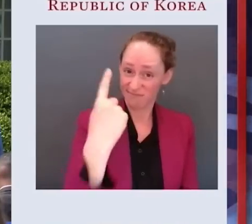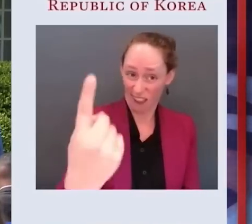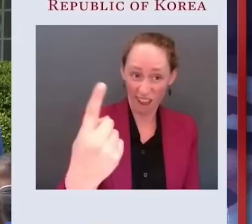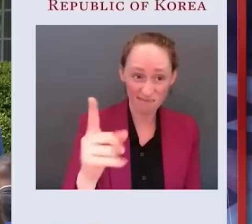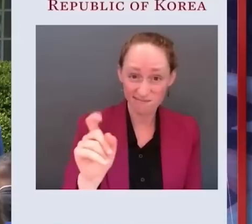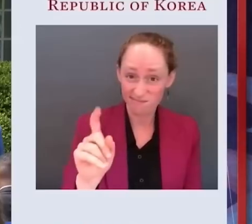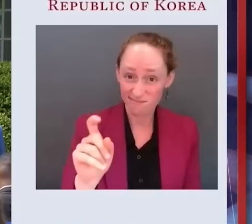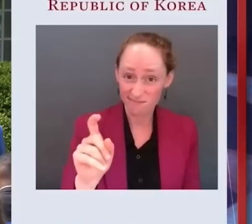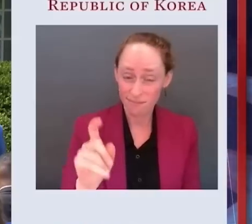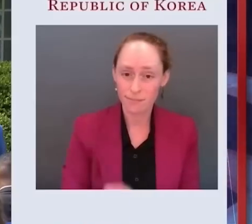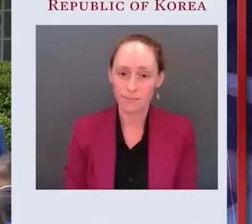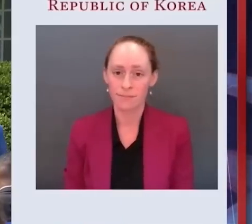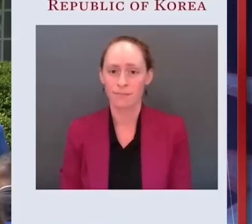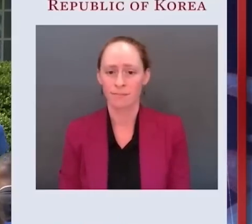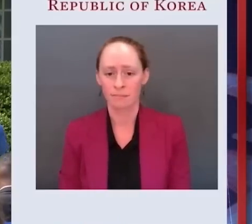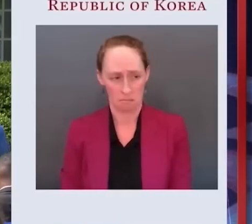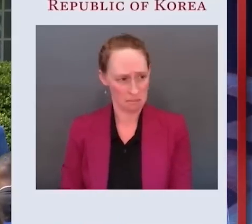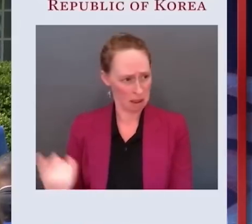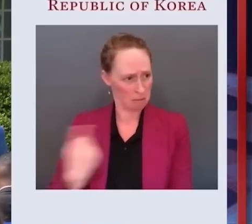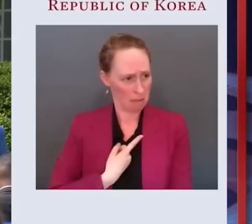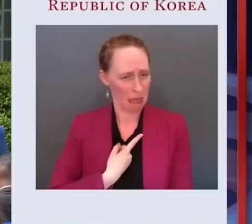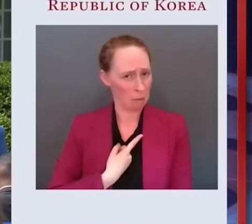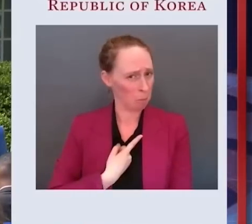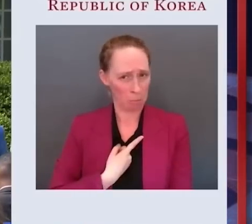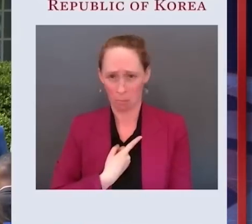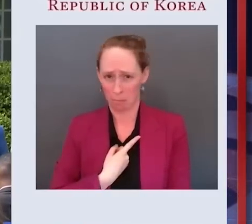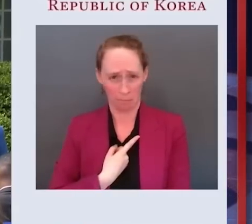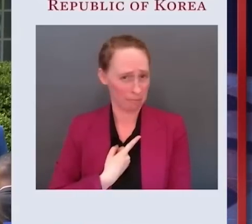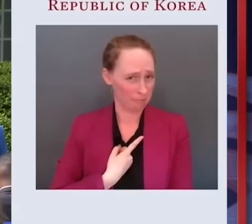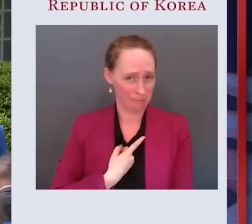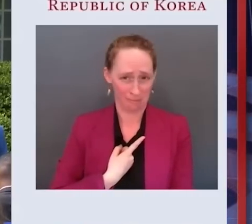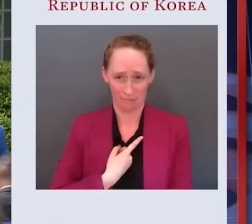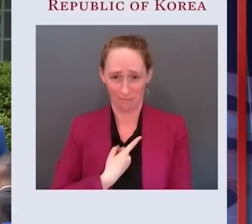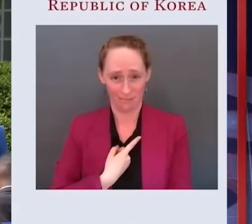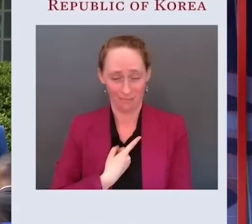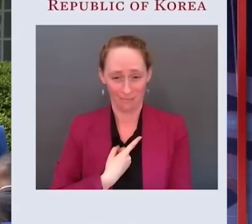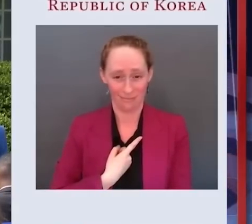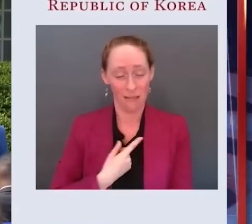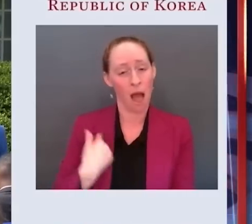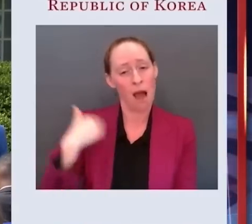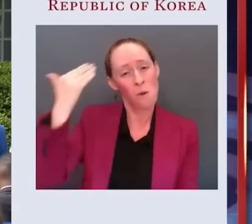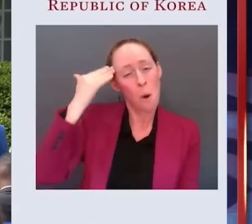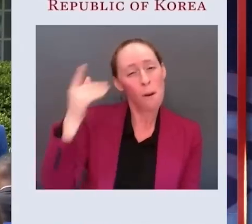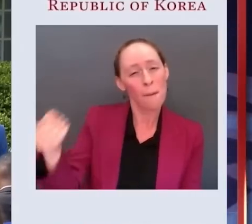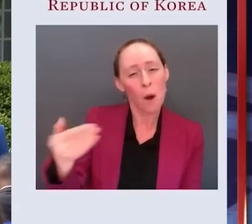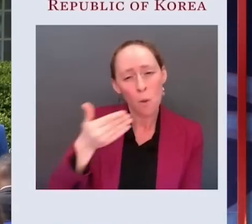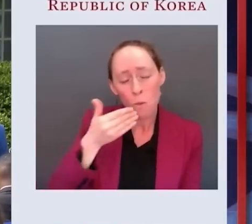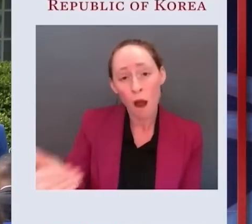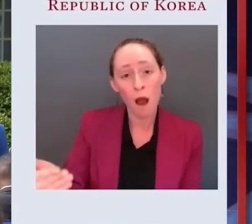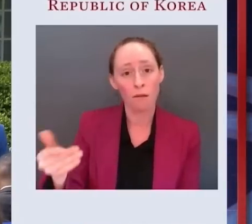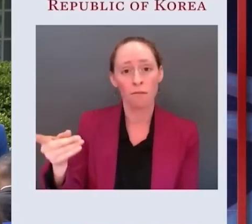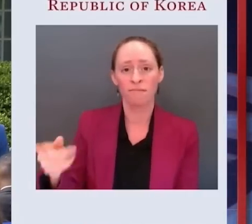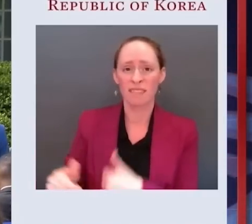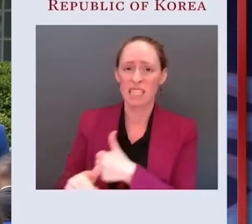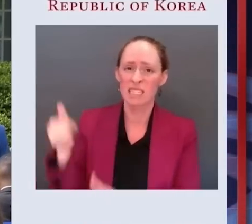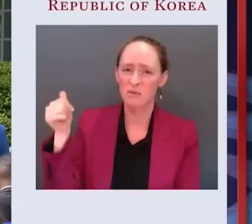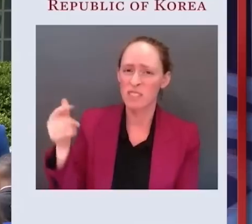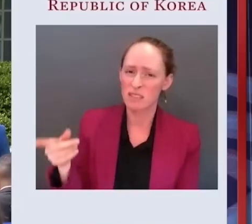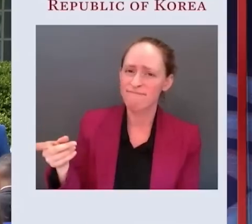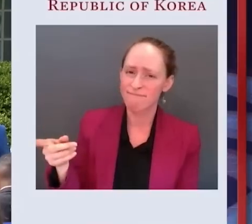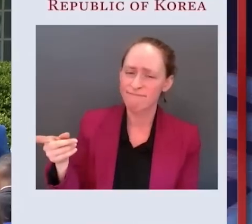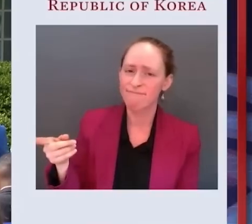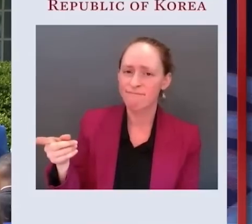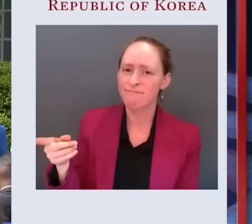I know the danger he presents to our democracy, and we've been down this road before. And with regard